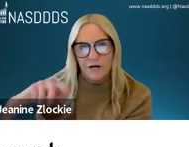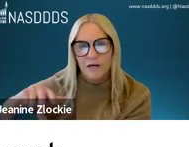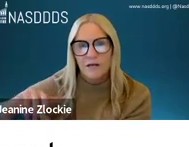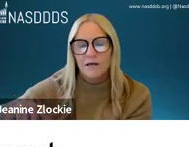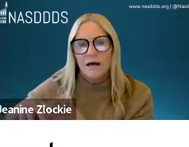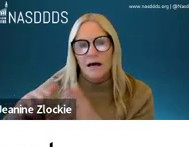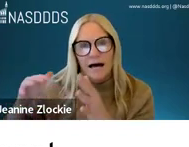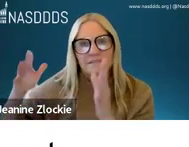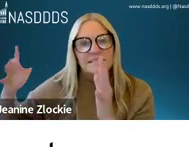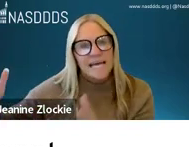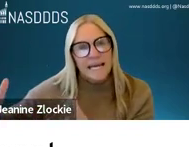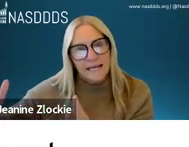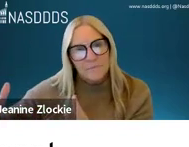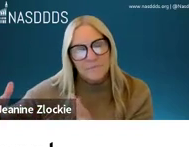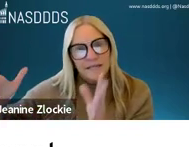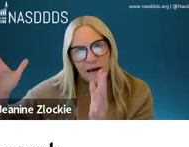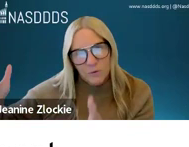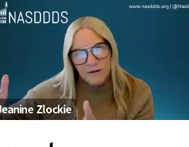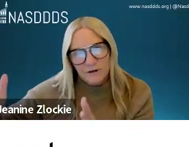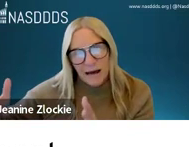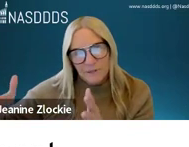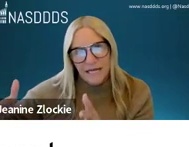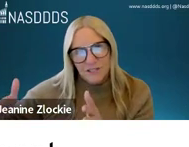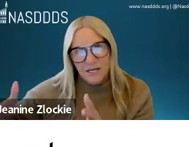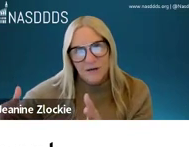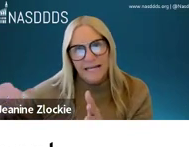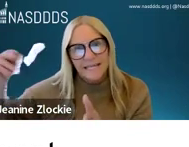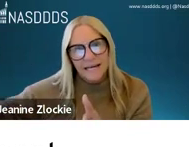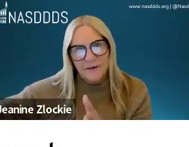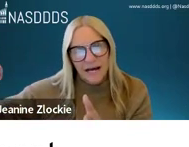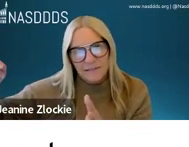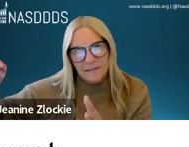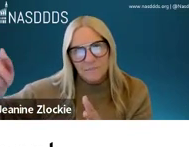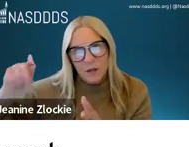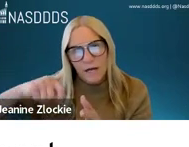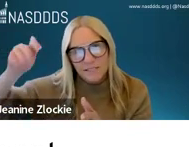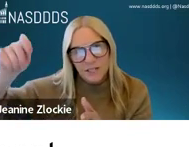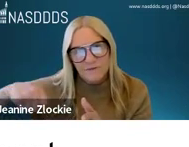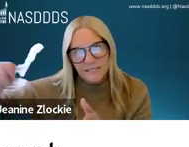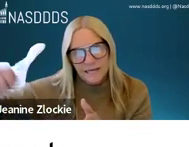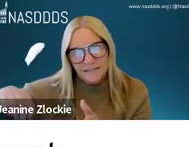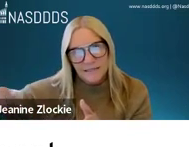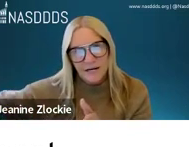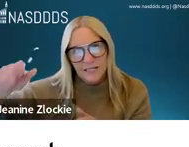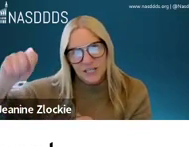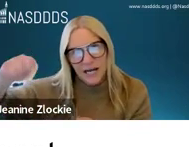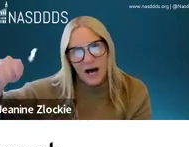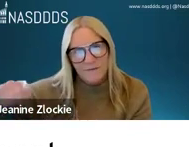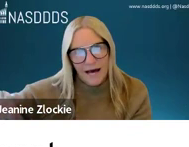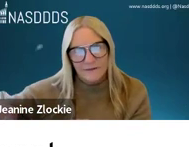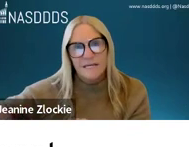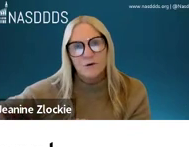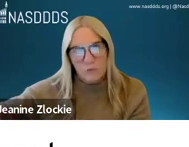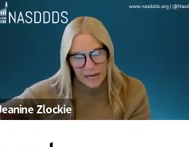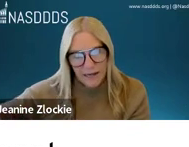a waiver. The state in that waiver application identifies what services they're going to check